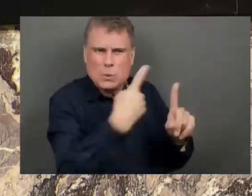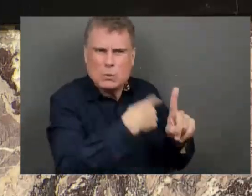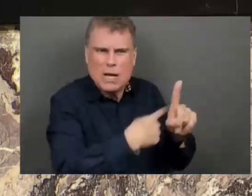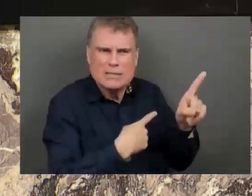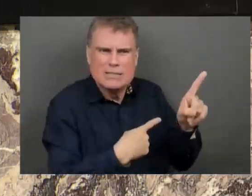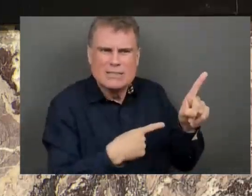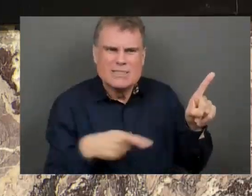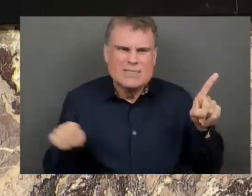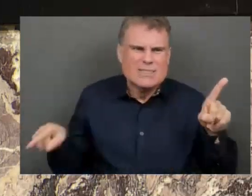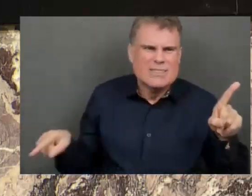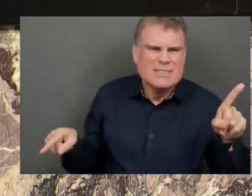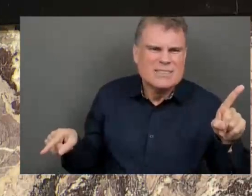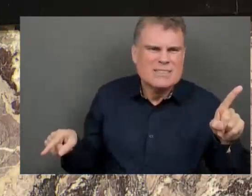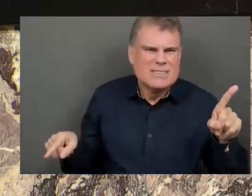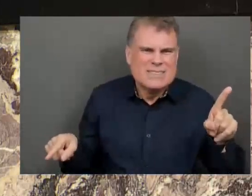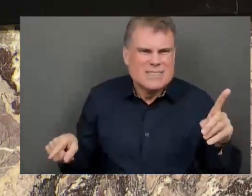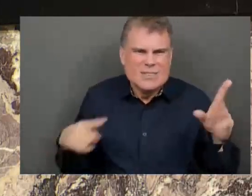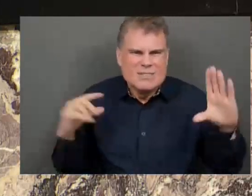rent?